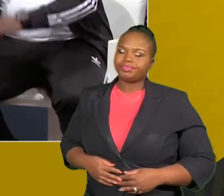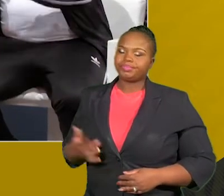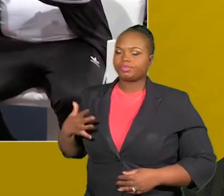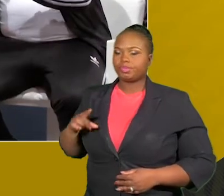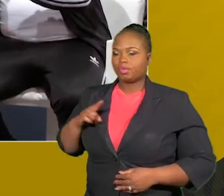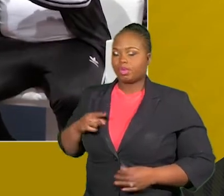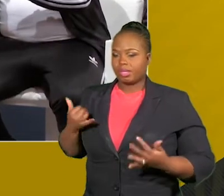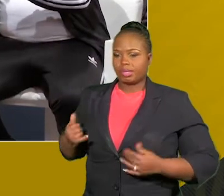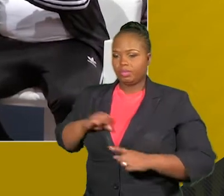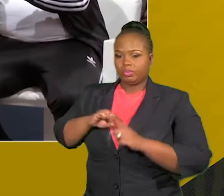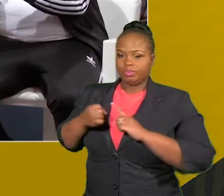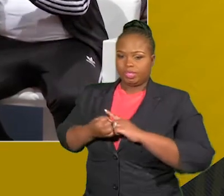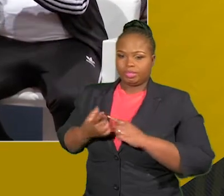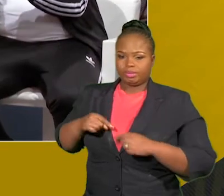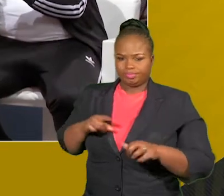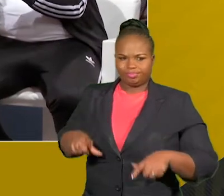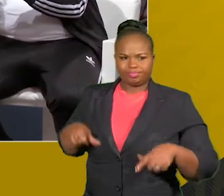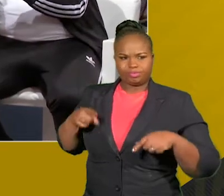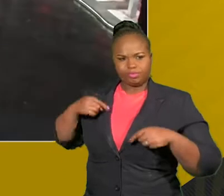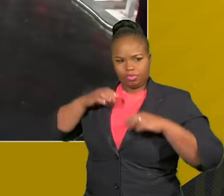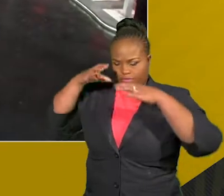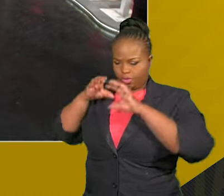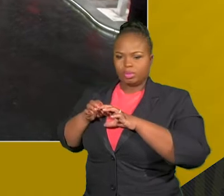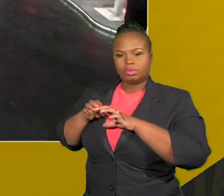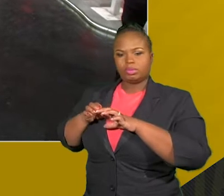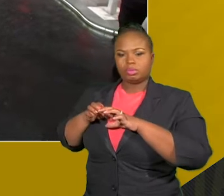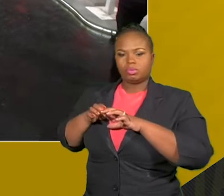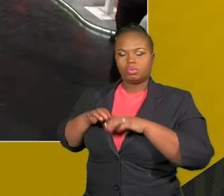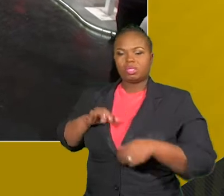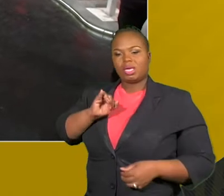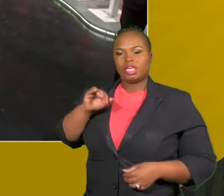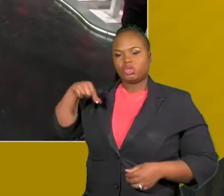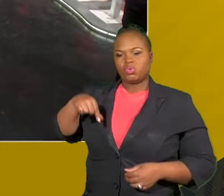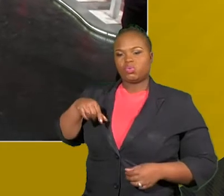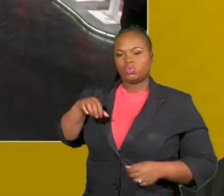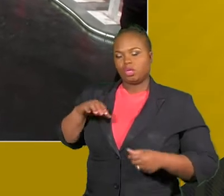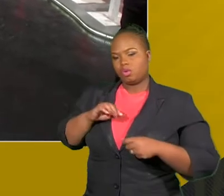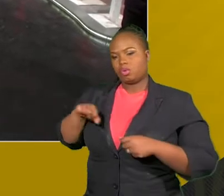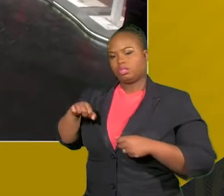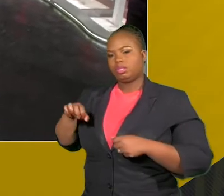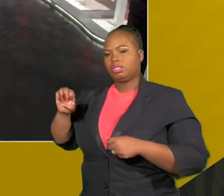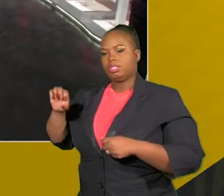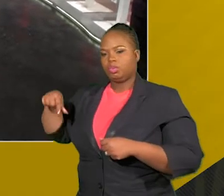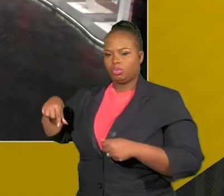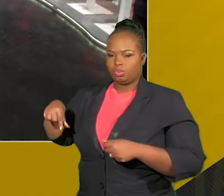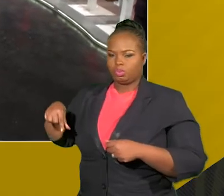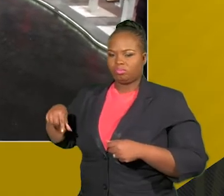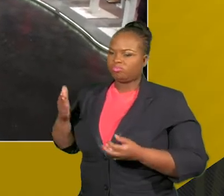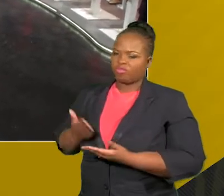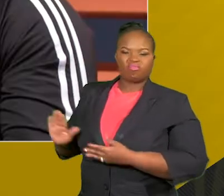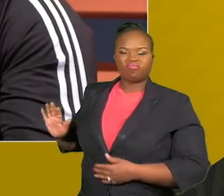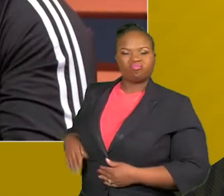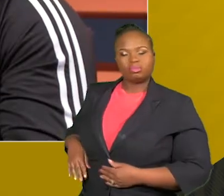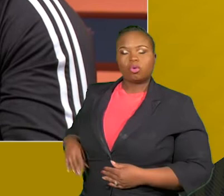We live in a society where we focus on IQ versus EQ. And if